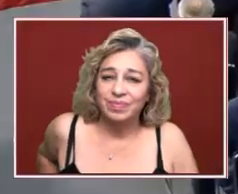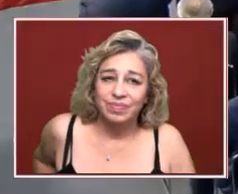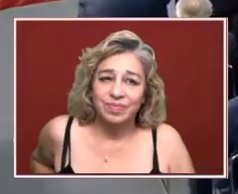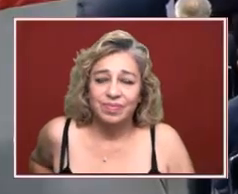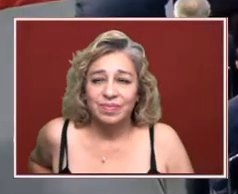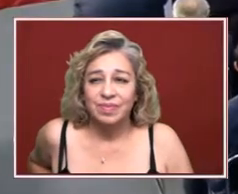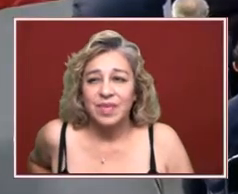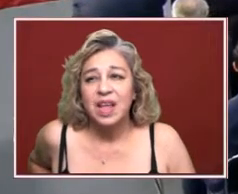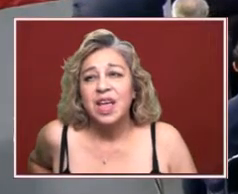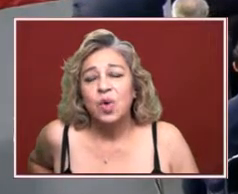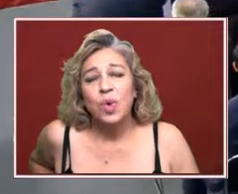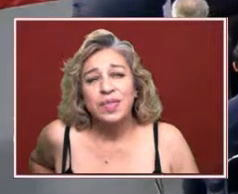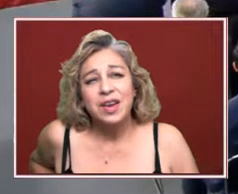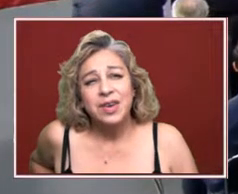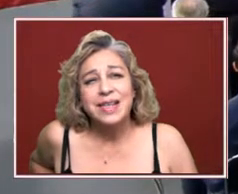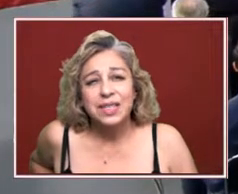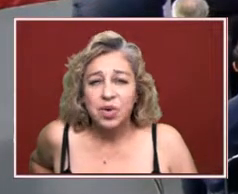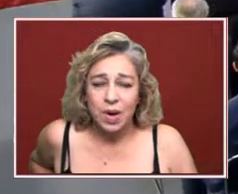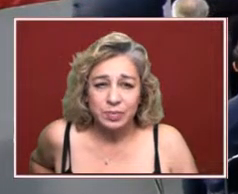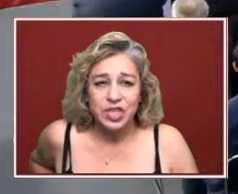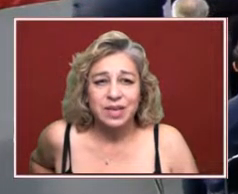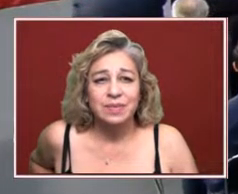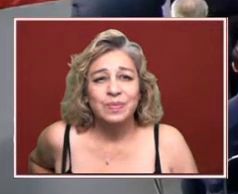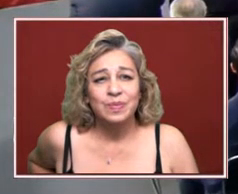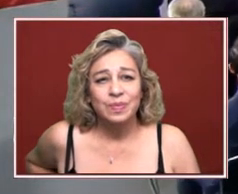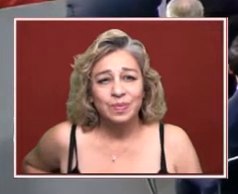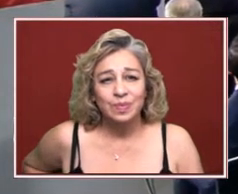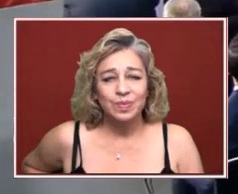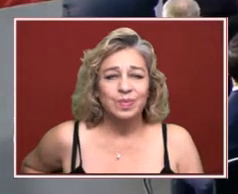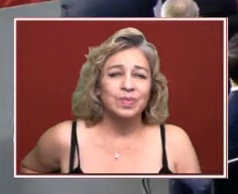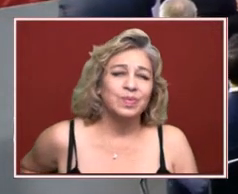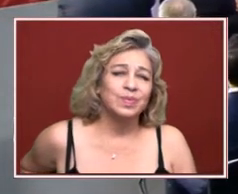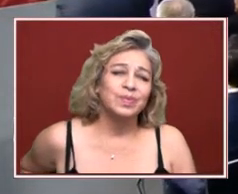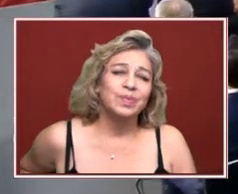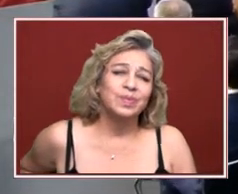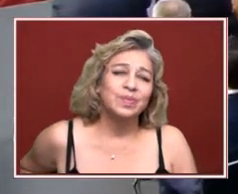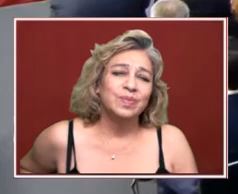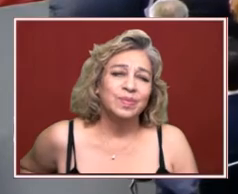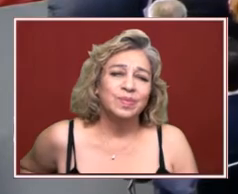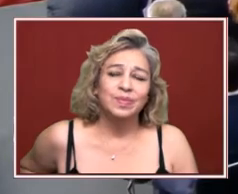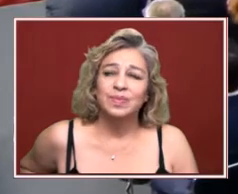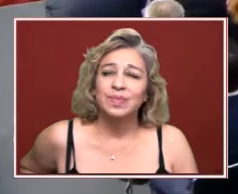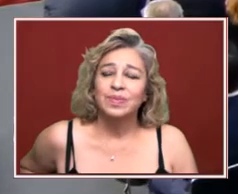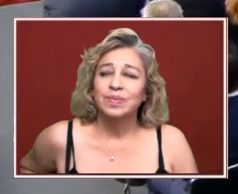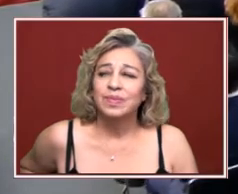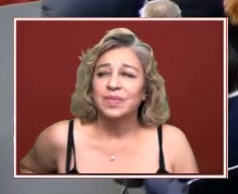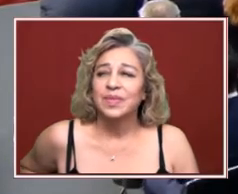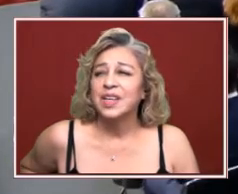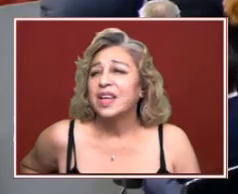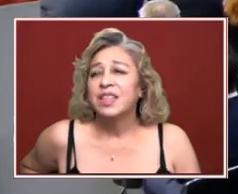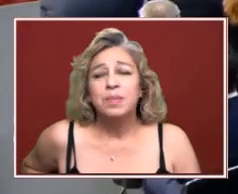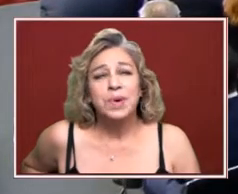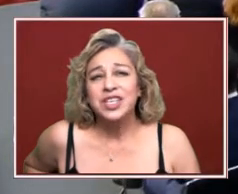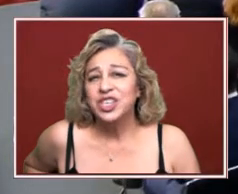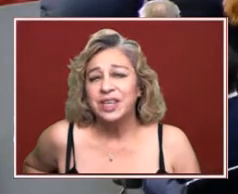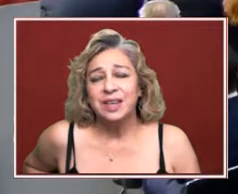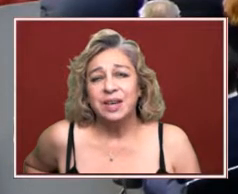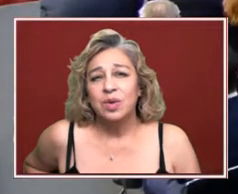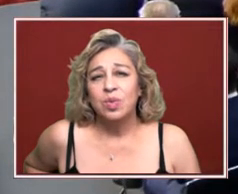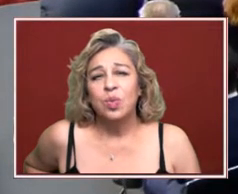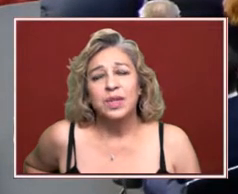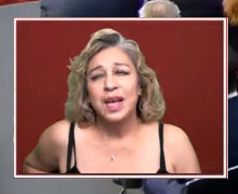Cuando hay corrupción. When there is corruption. No alcanza el presupuesto. The